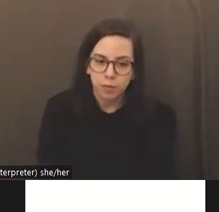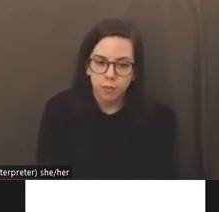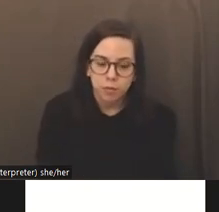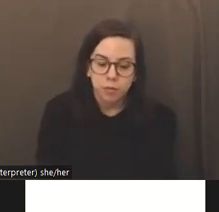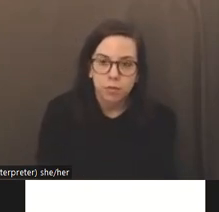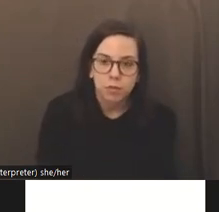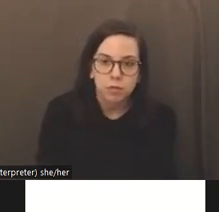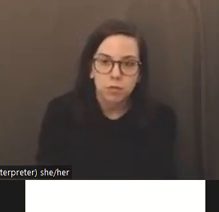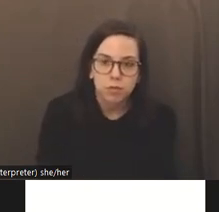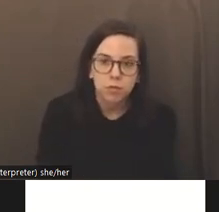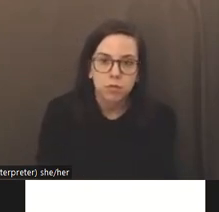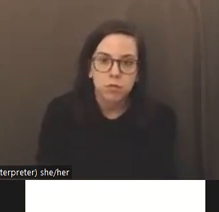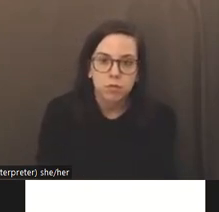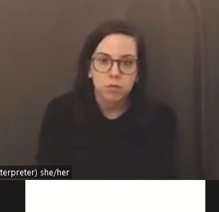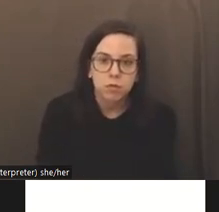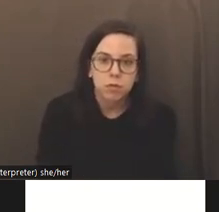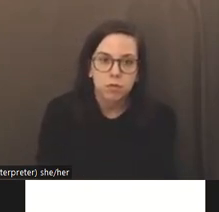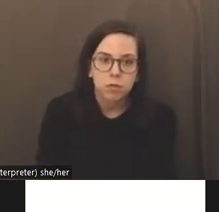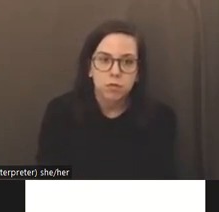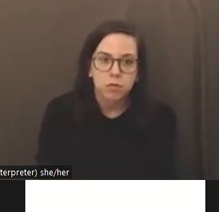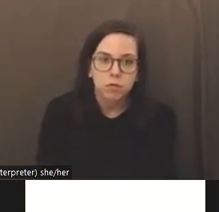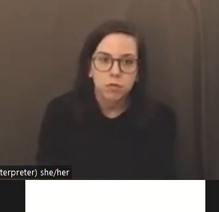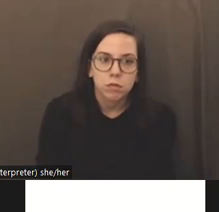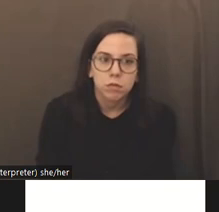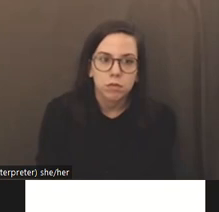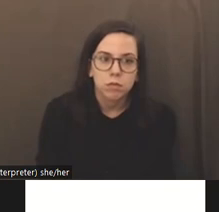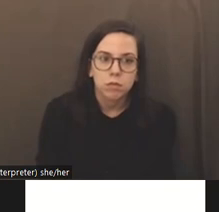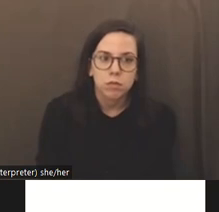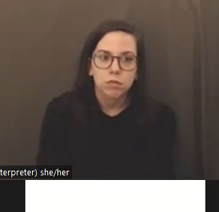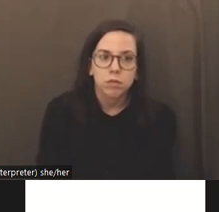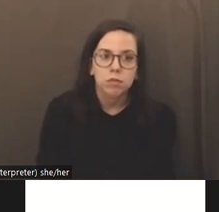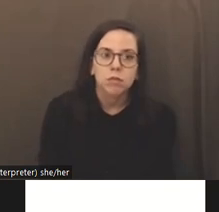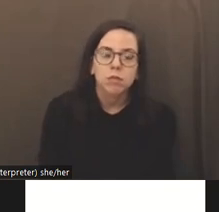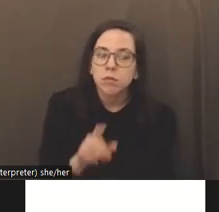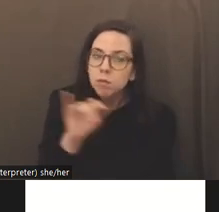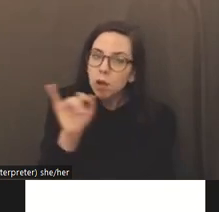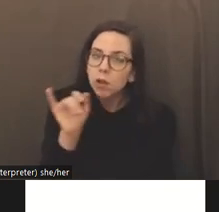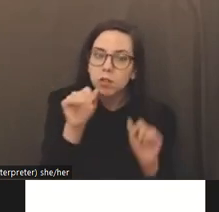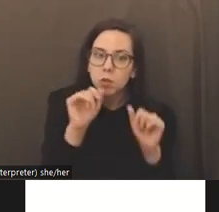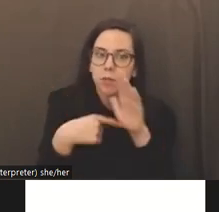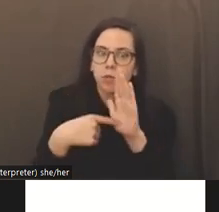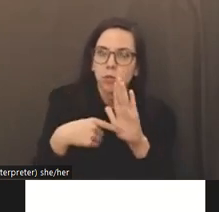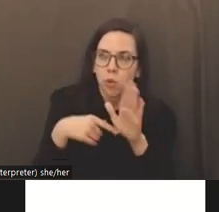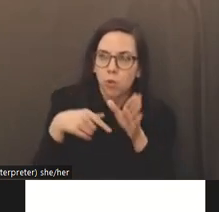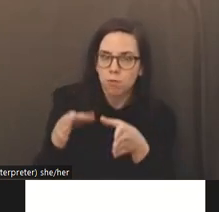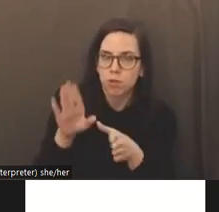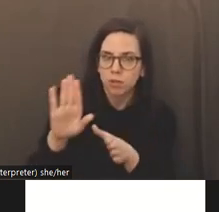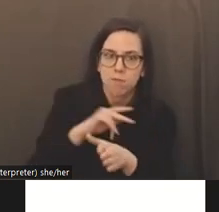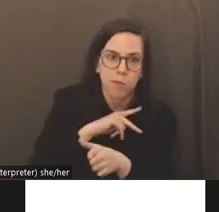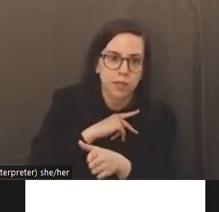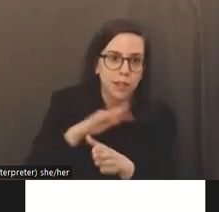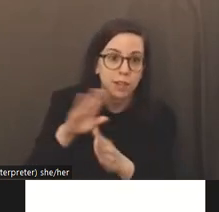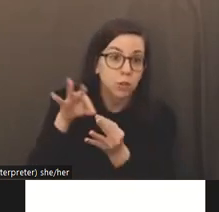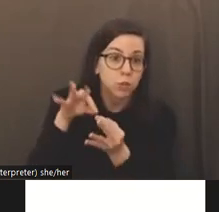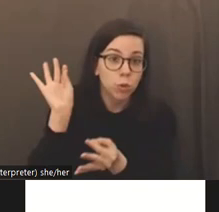about the internal characteristics of that person, right? So the personality of that person, the soul of that